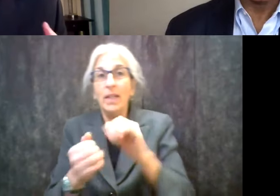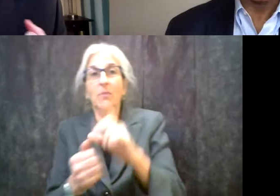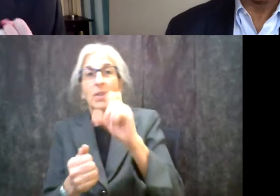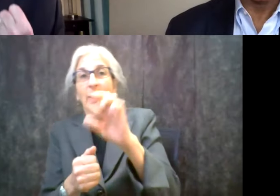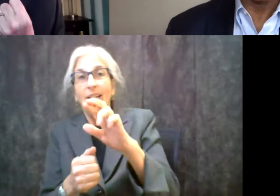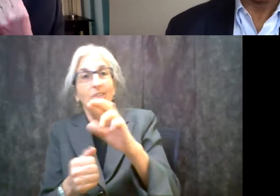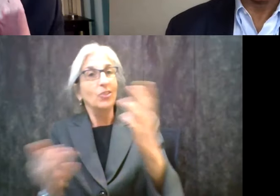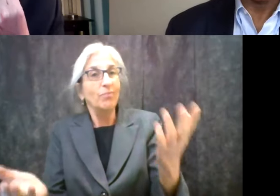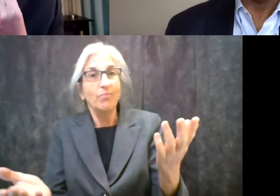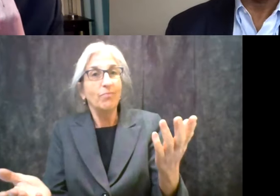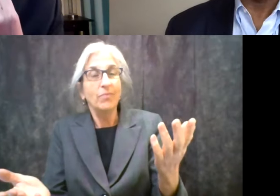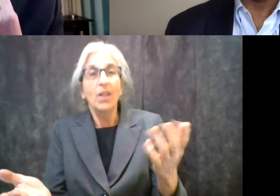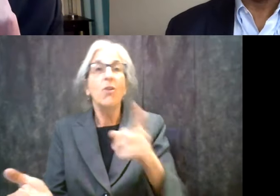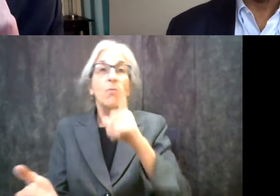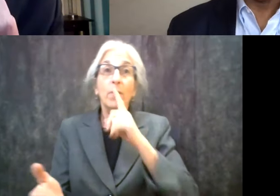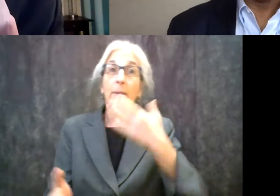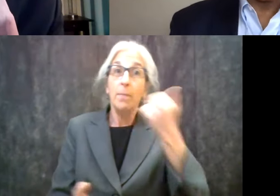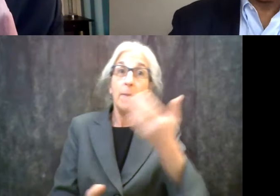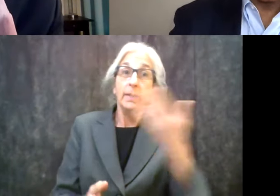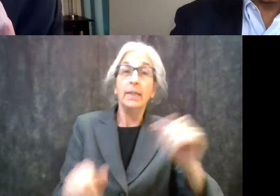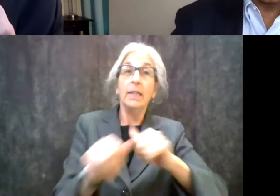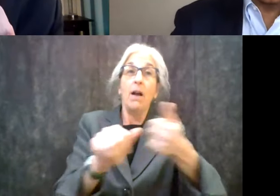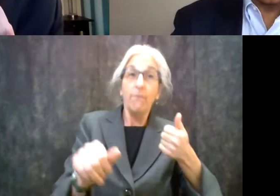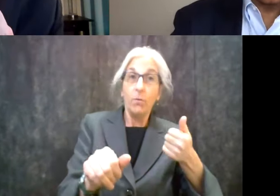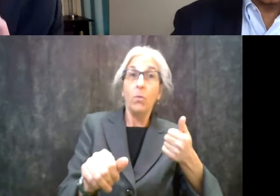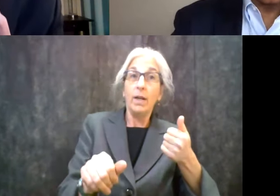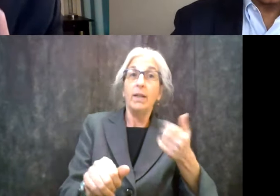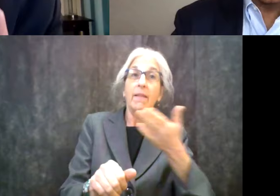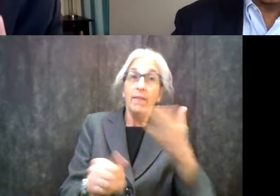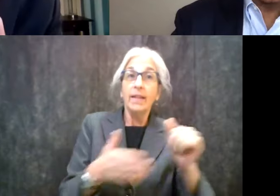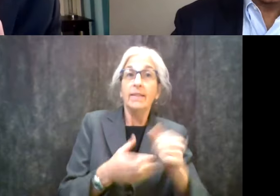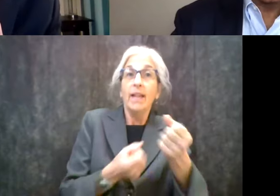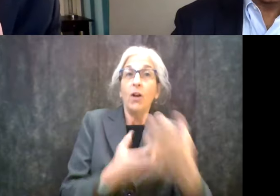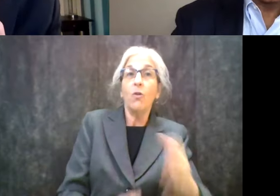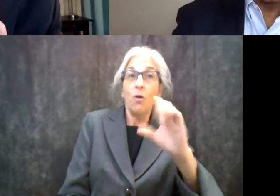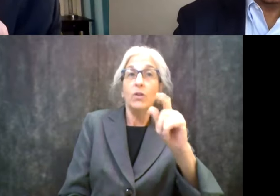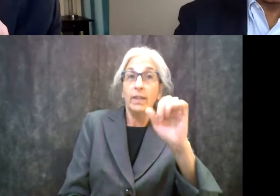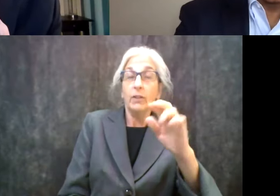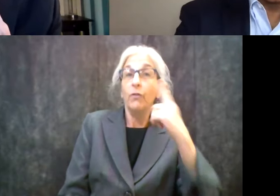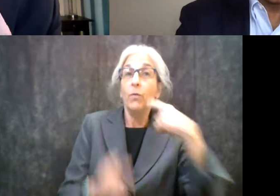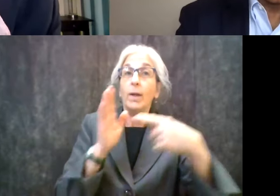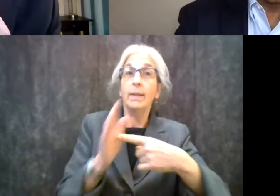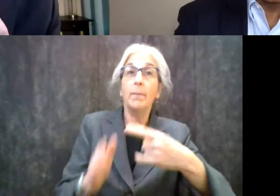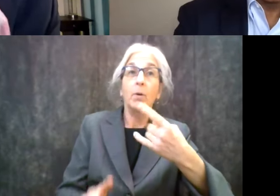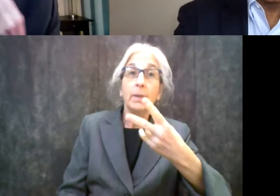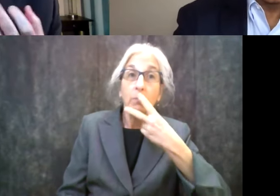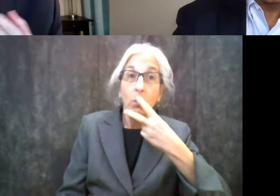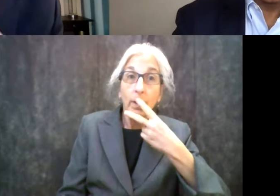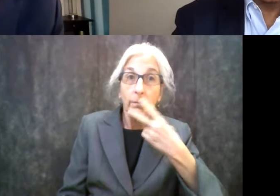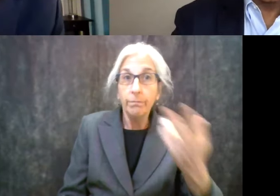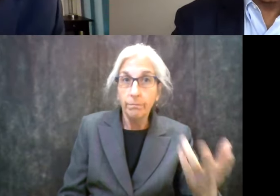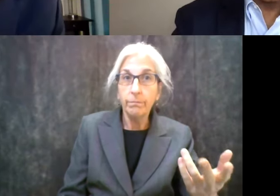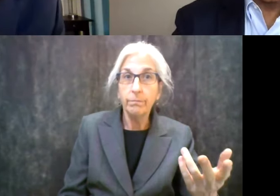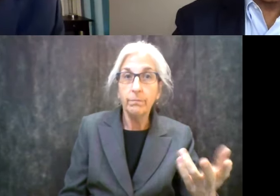is avoid carcinogens, things we know cause cancer. So that's cigarette smoking, for example. There are